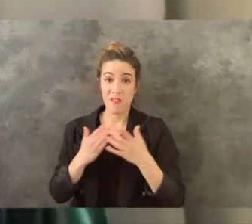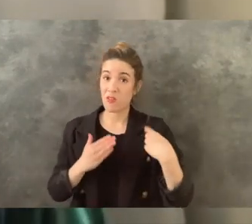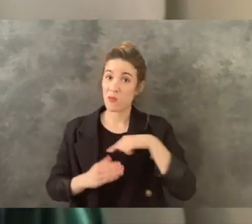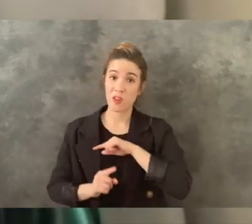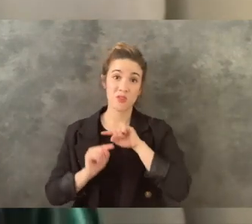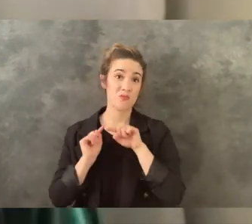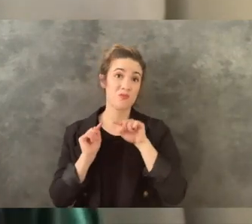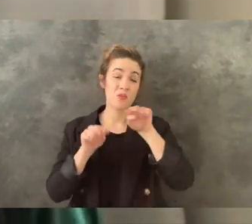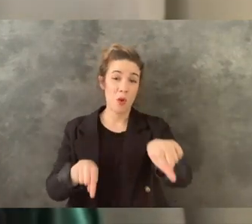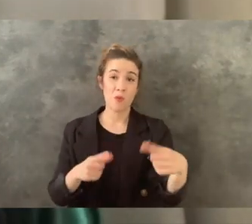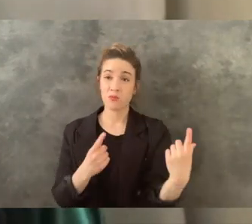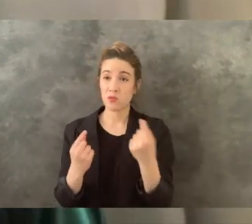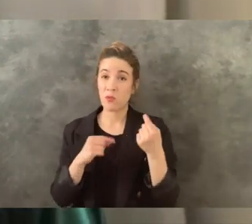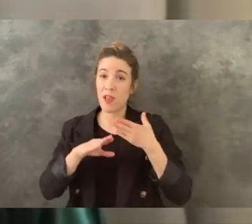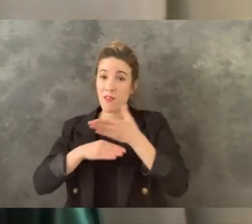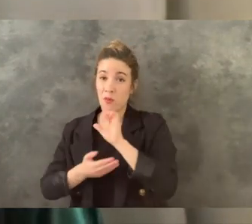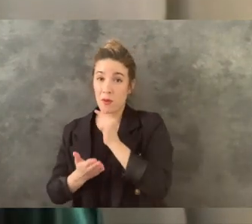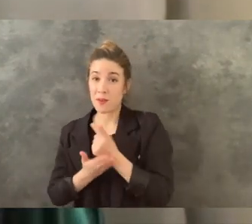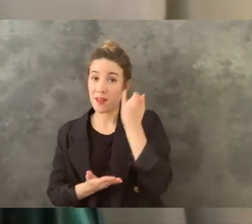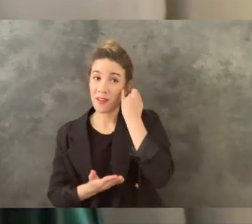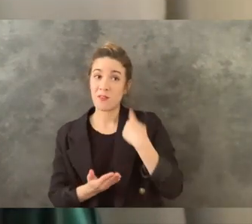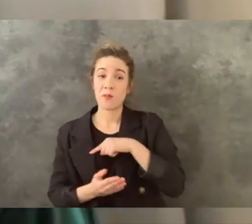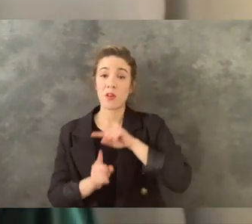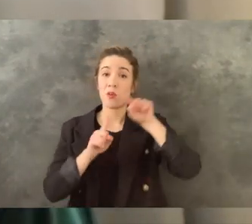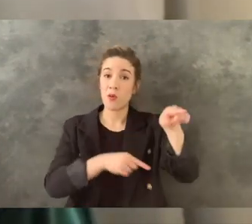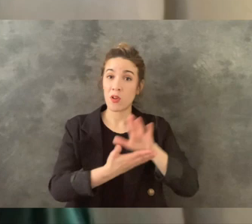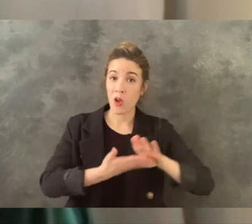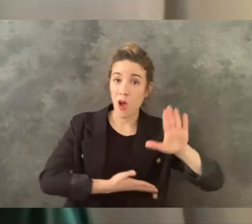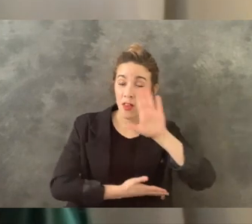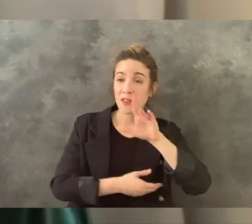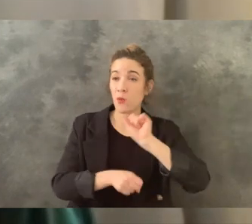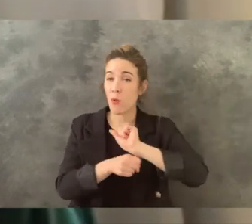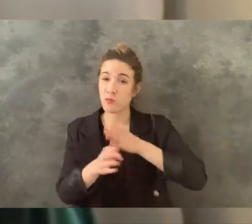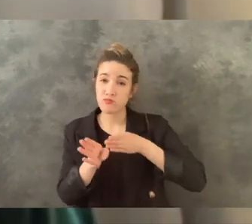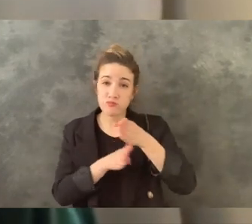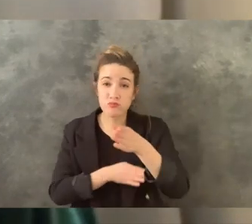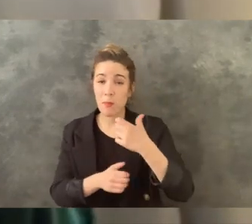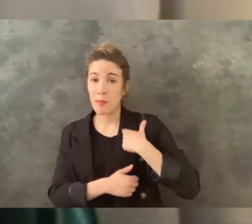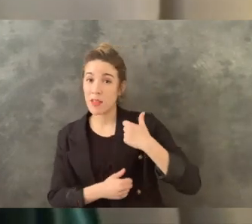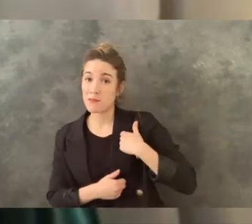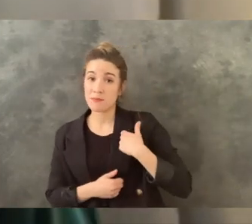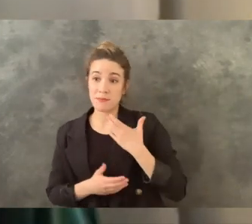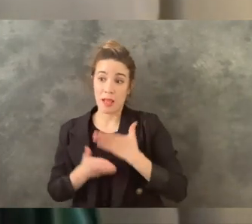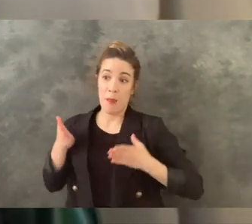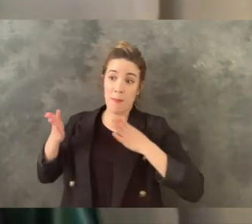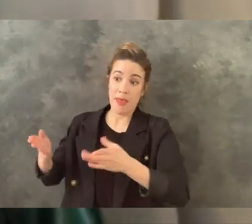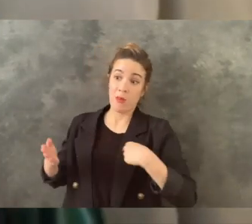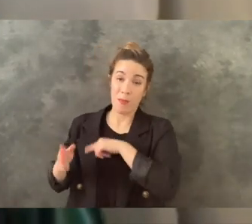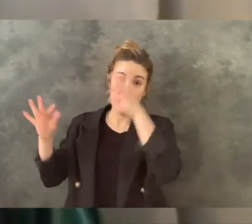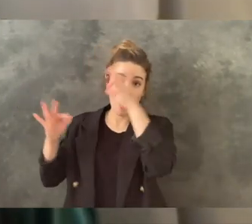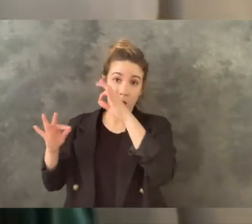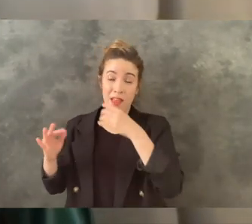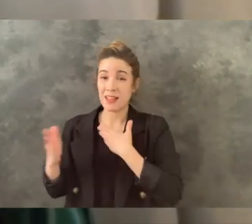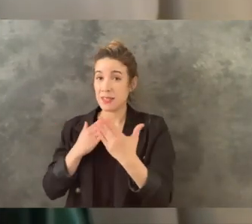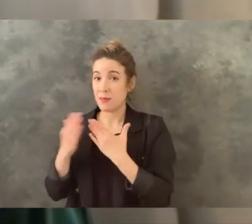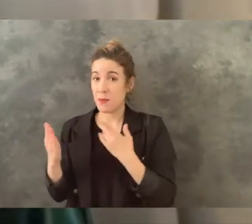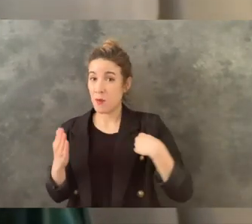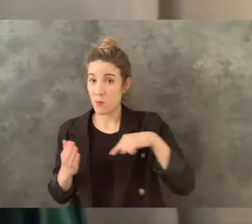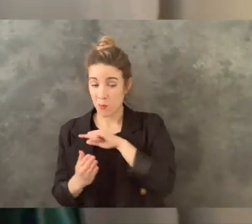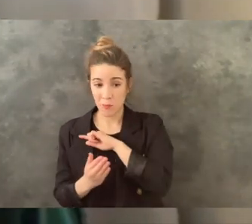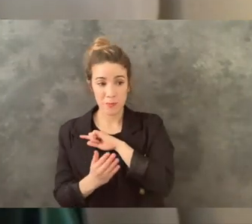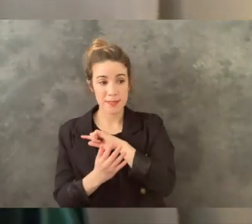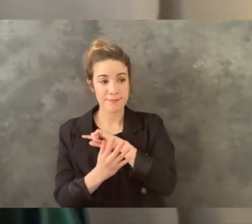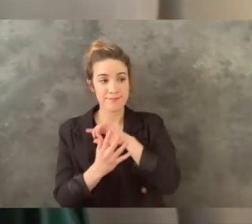Wherever we go after graduation, whether it be college, the workforce, the military, or some unknown path, we'll take with us